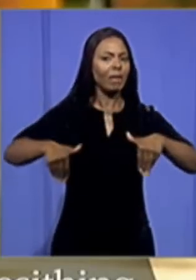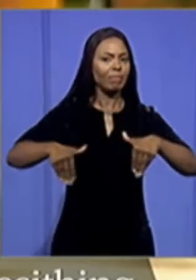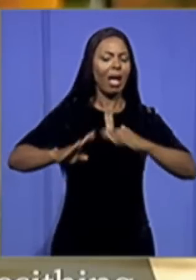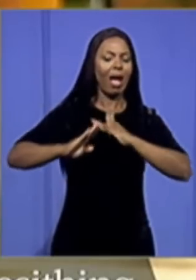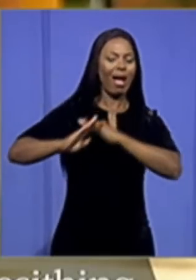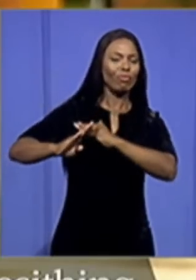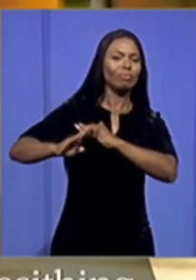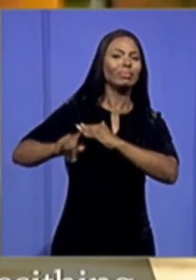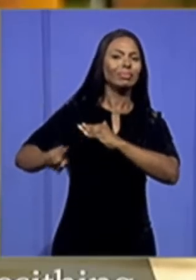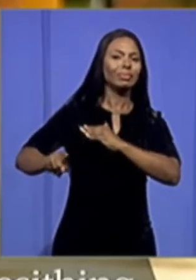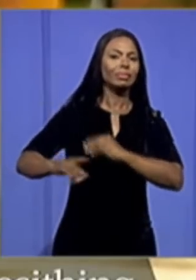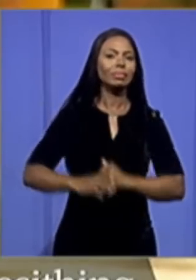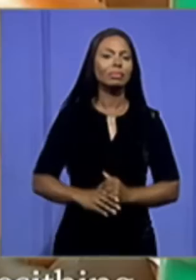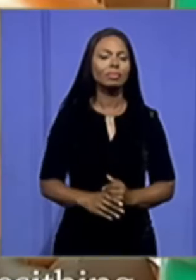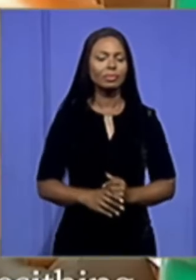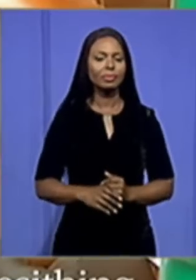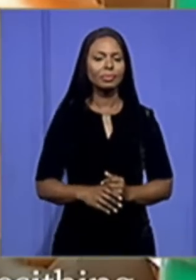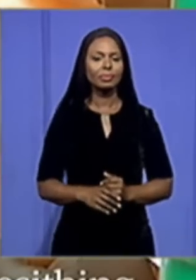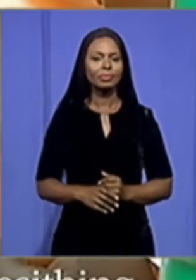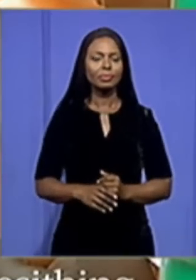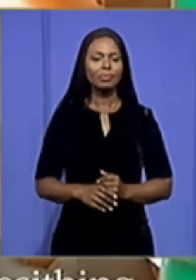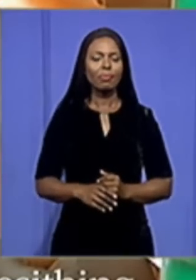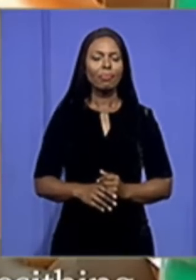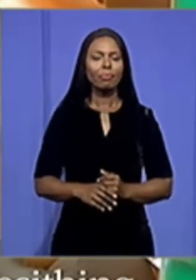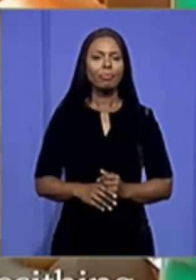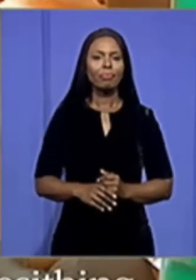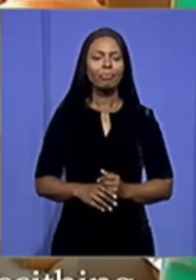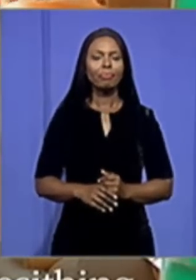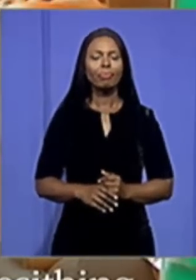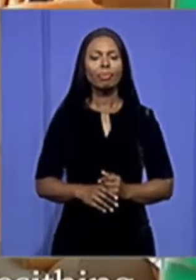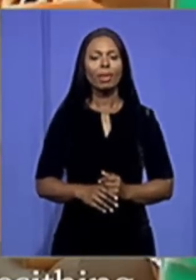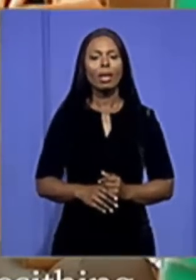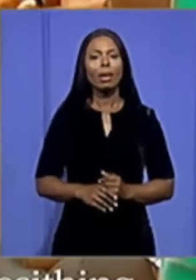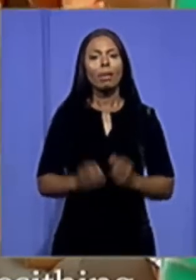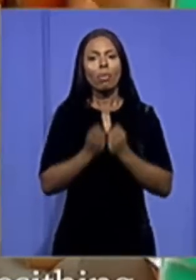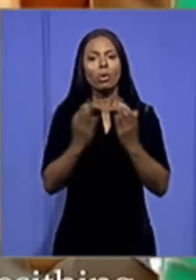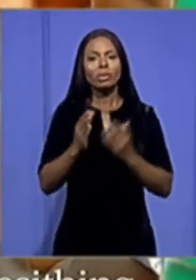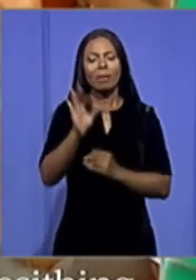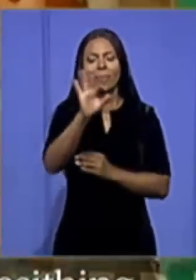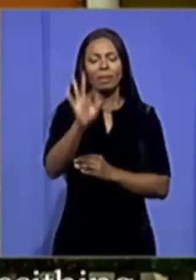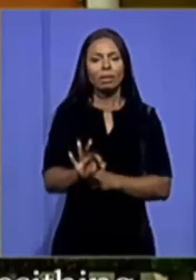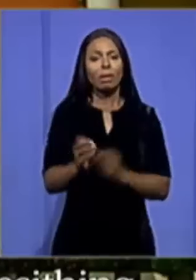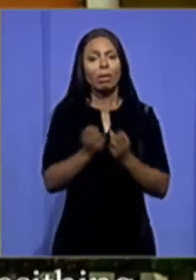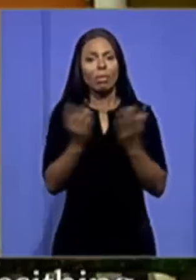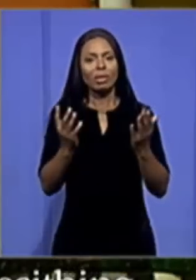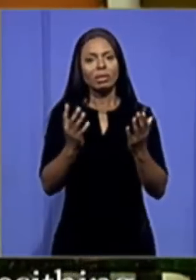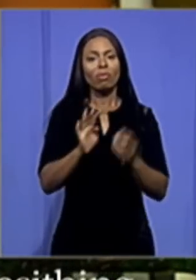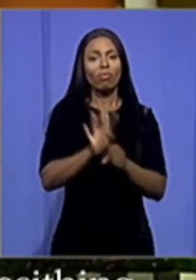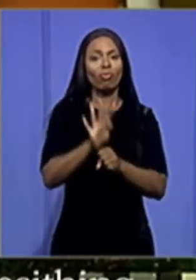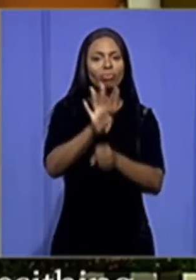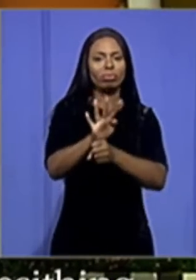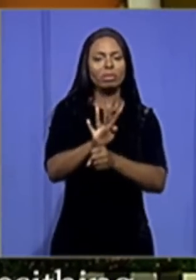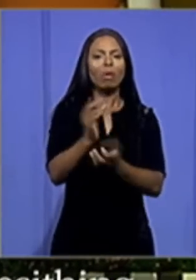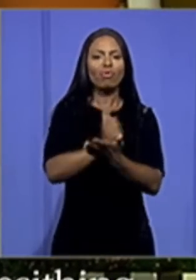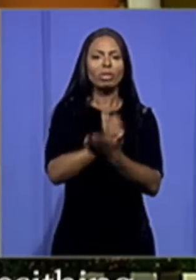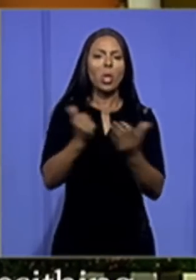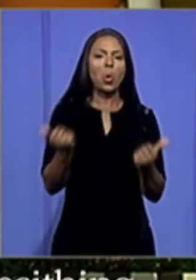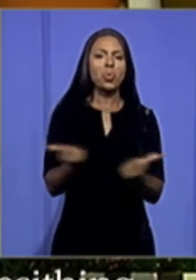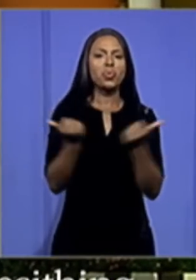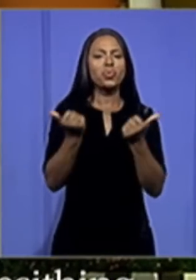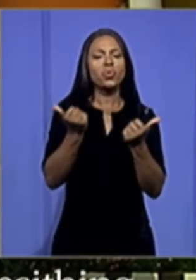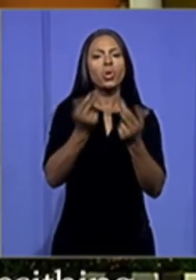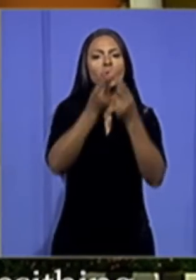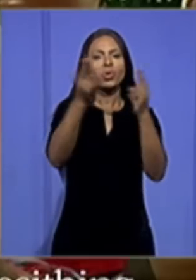providing a service here on campus. Go sa le bjalo baithuti ba go balelwa go diperesenteng tše 40 ba kgonne go ingwadiša ka